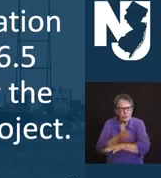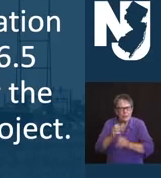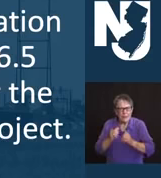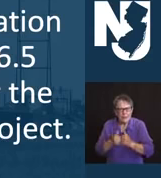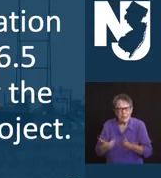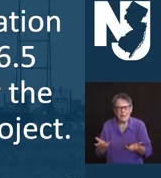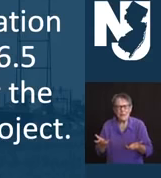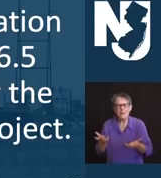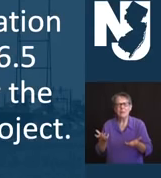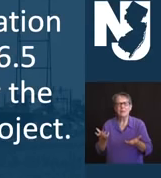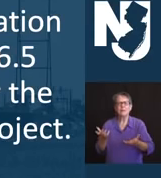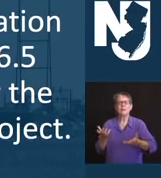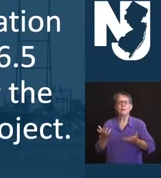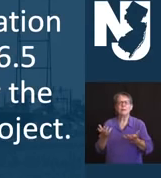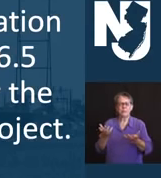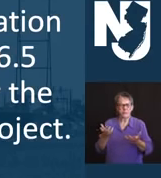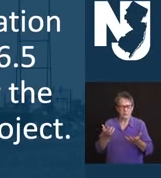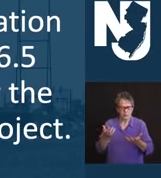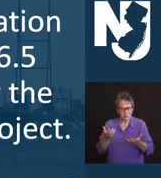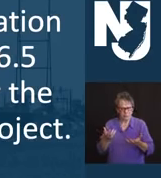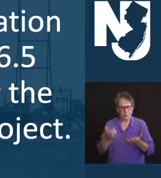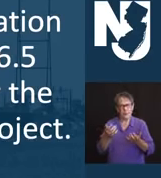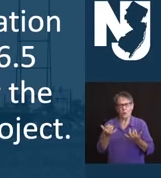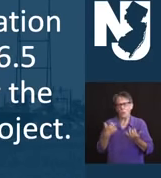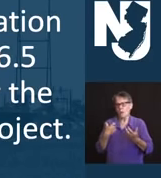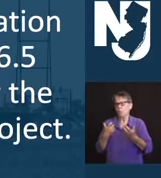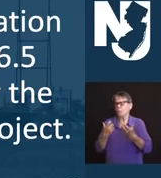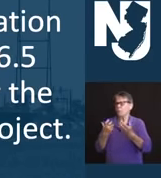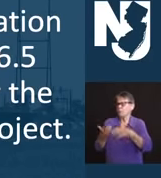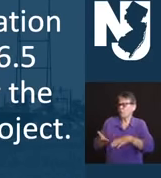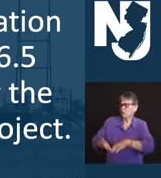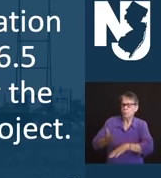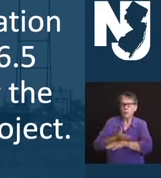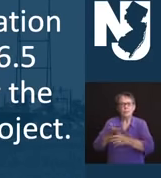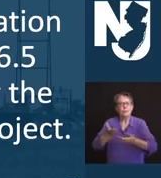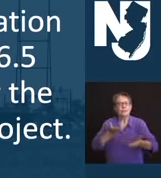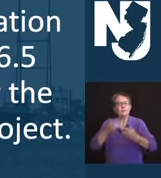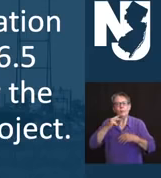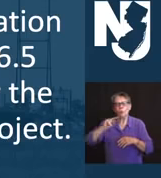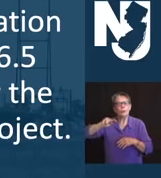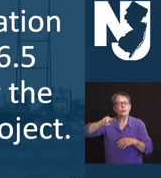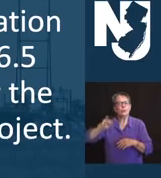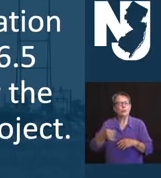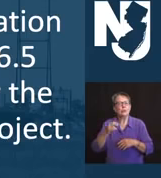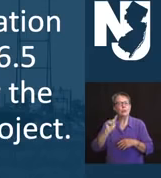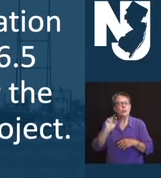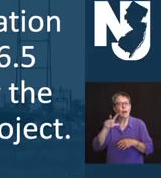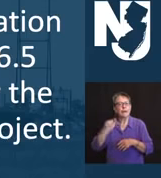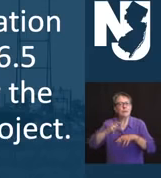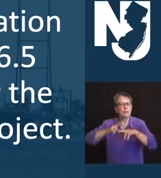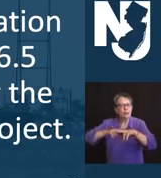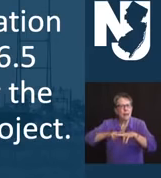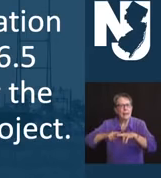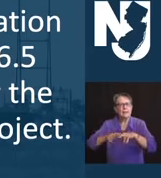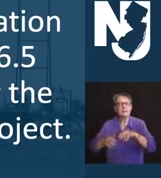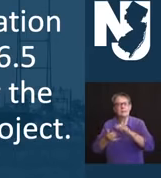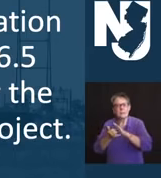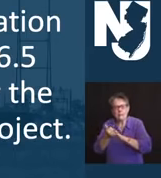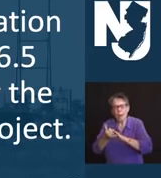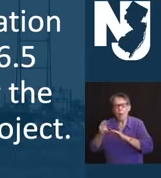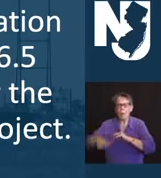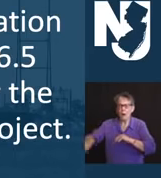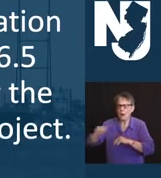Transit to success. We worked this at every level, and I took this case directly to President Trump. These efforts are